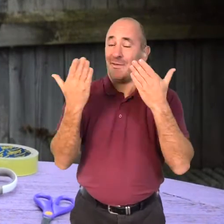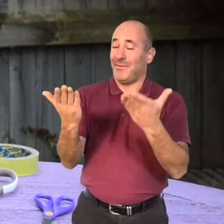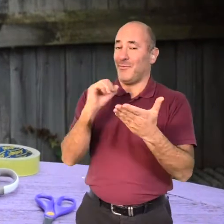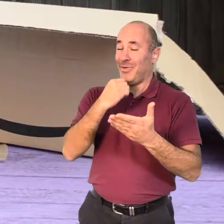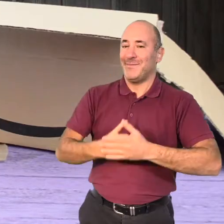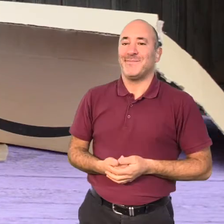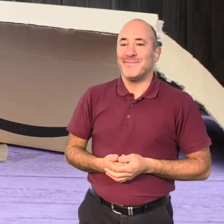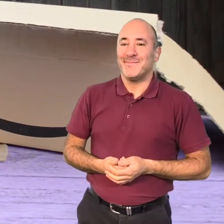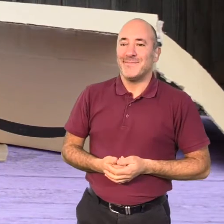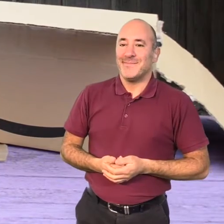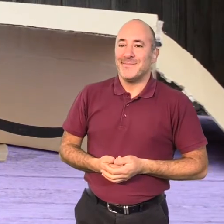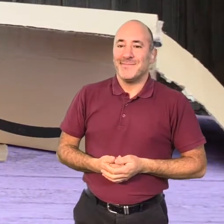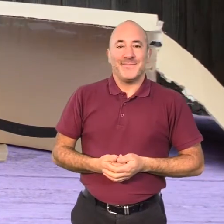puppet.